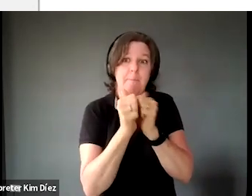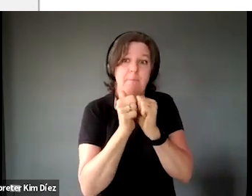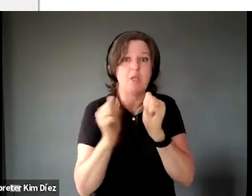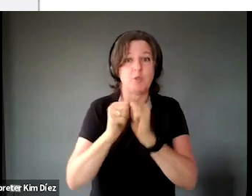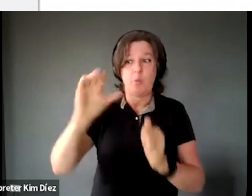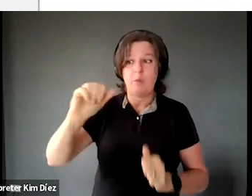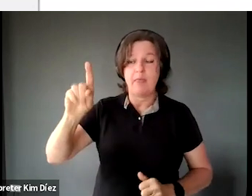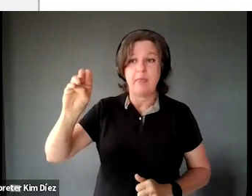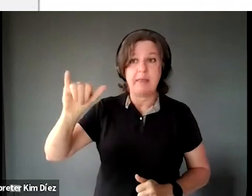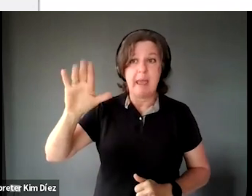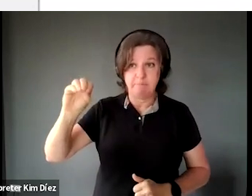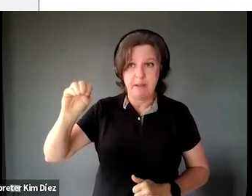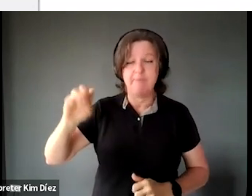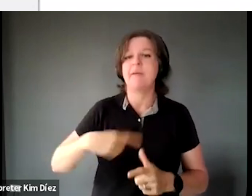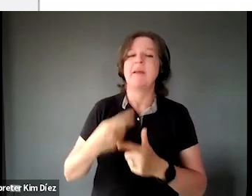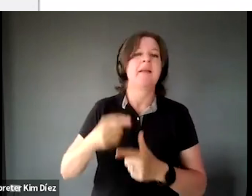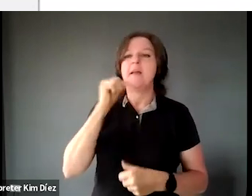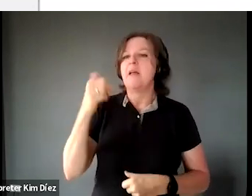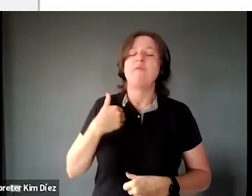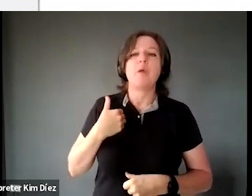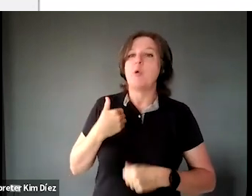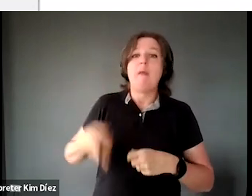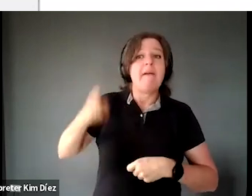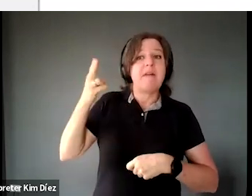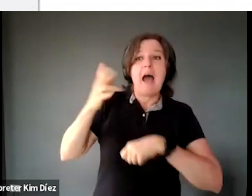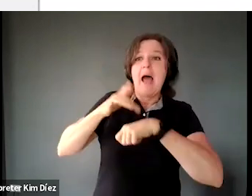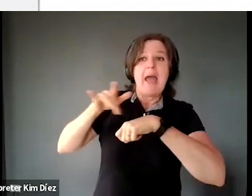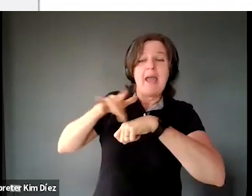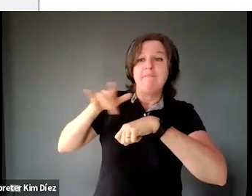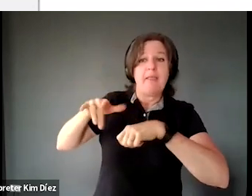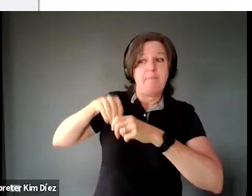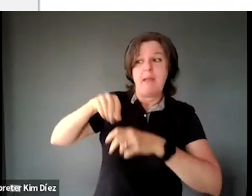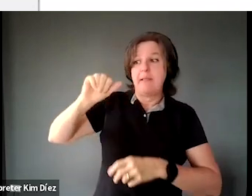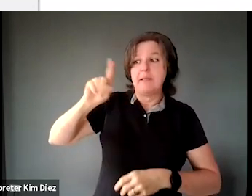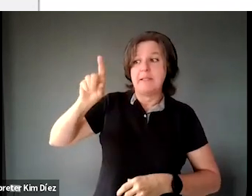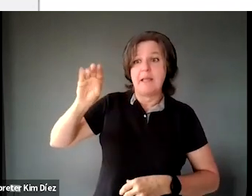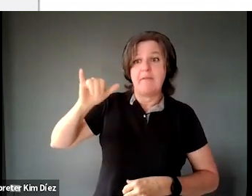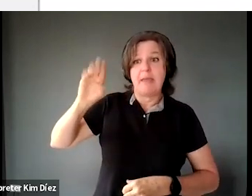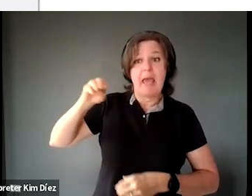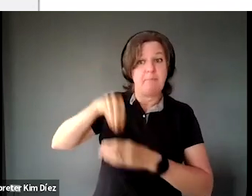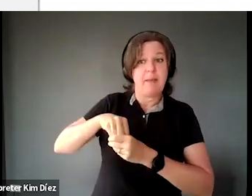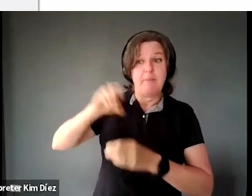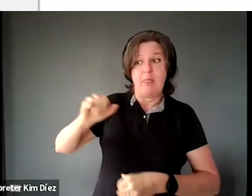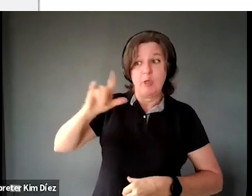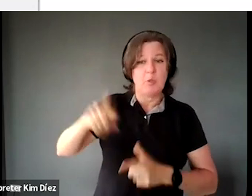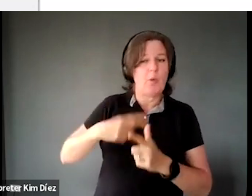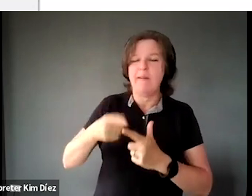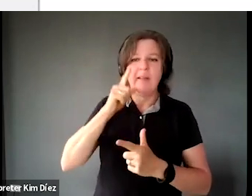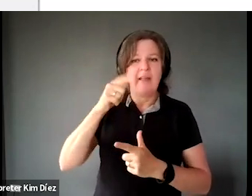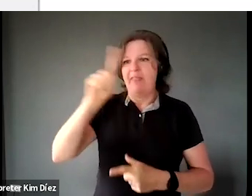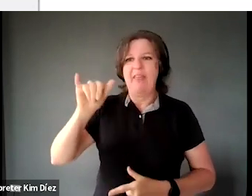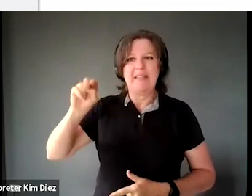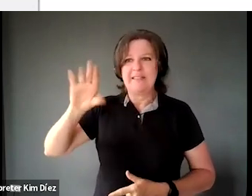that zinc competes with cadmium. But if we have a high availability of cadmium in the soil, the most likely is that